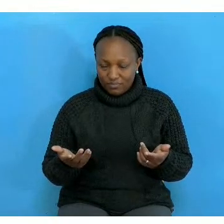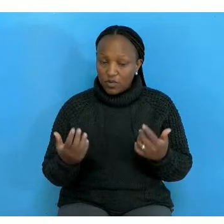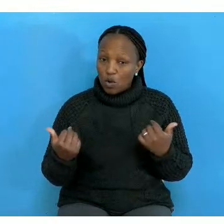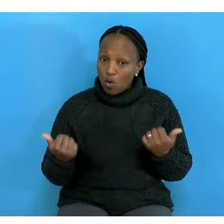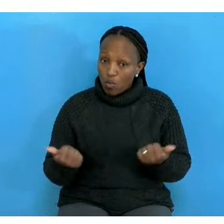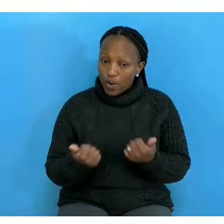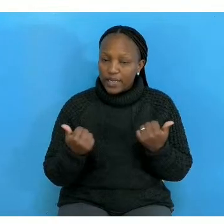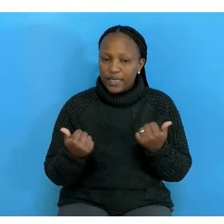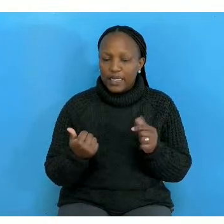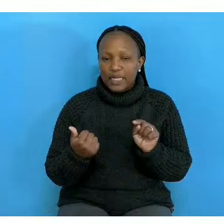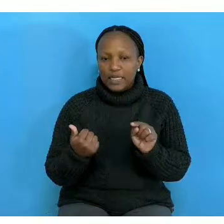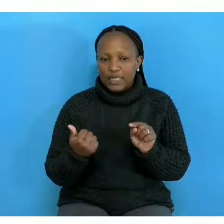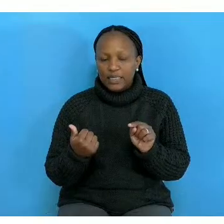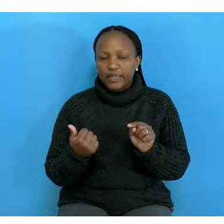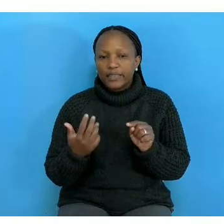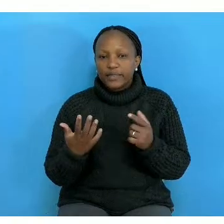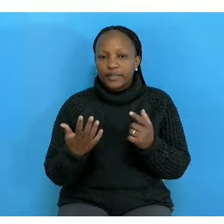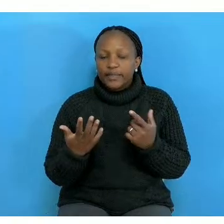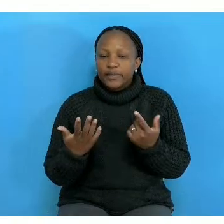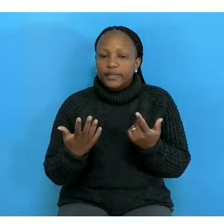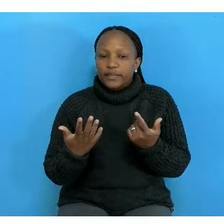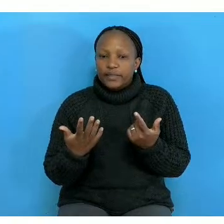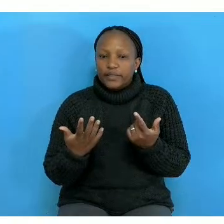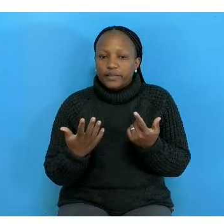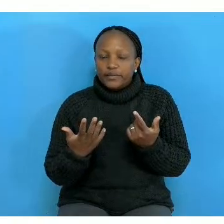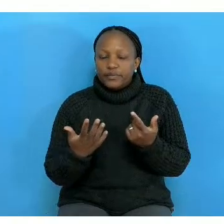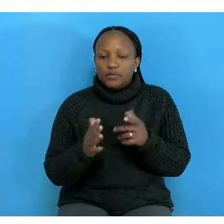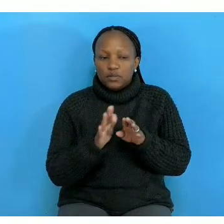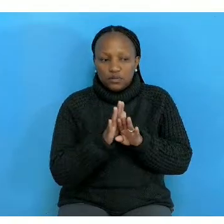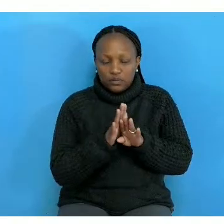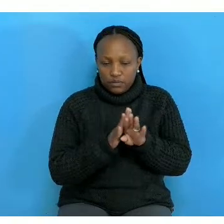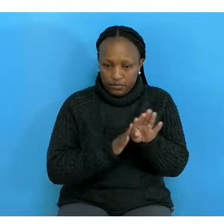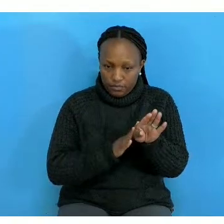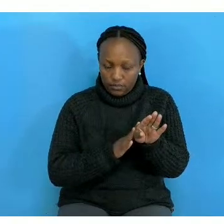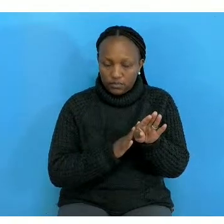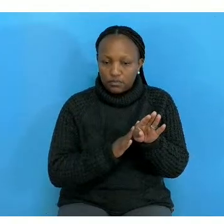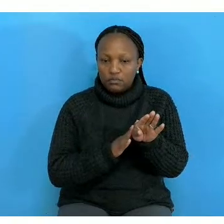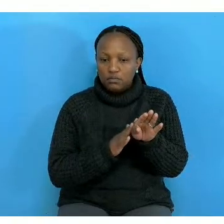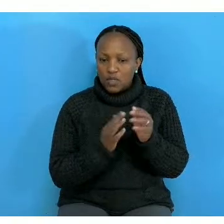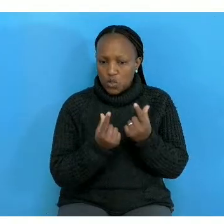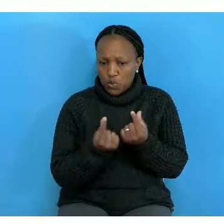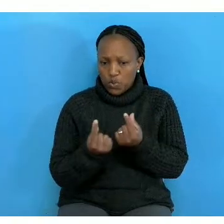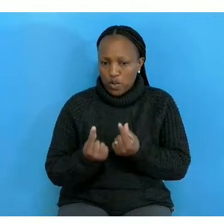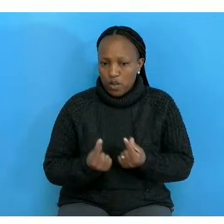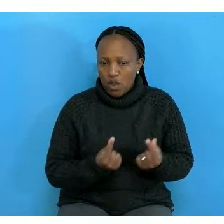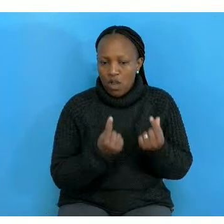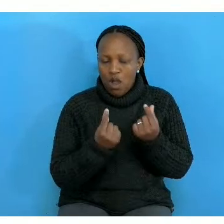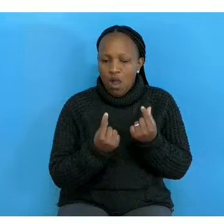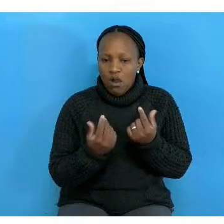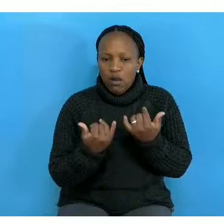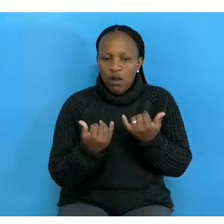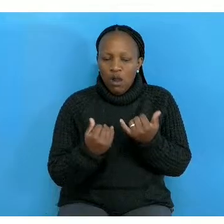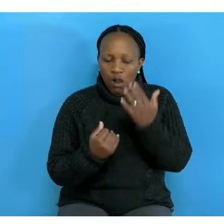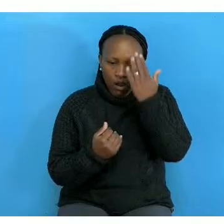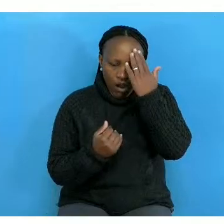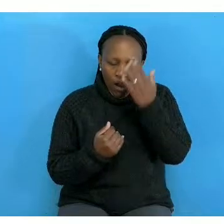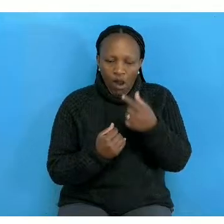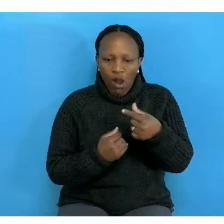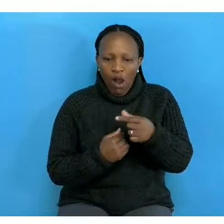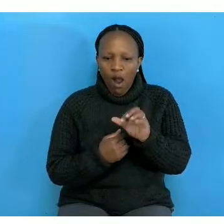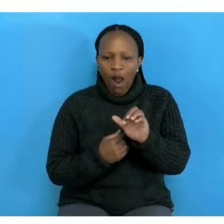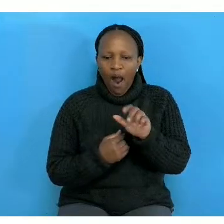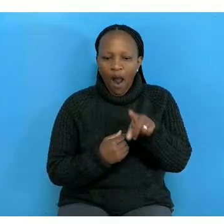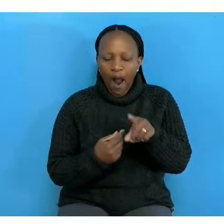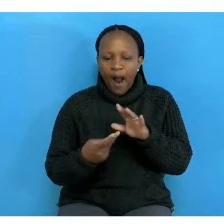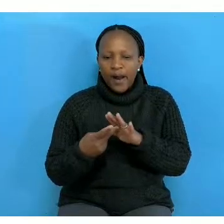already done certain part of development, because now you know that GEP has a loan